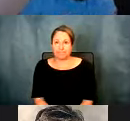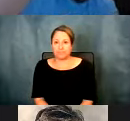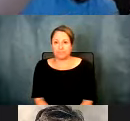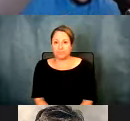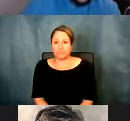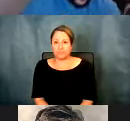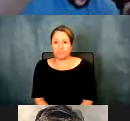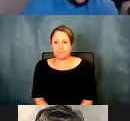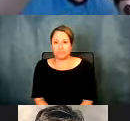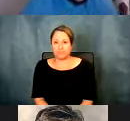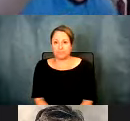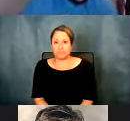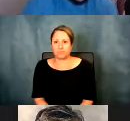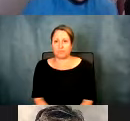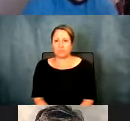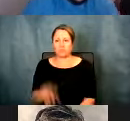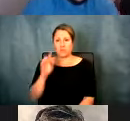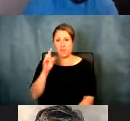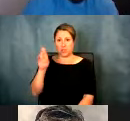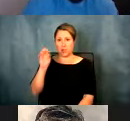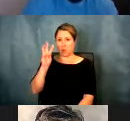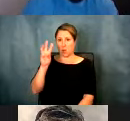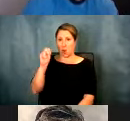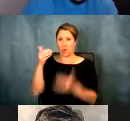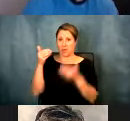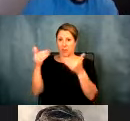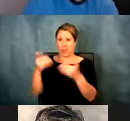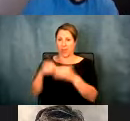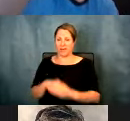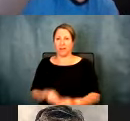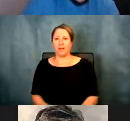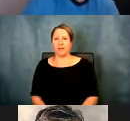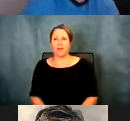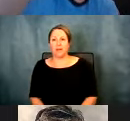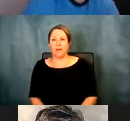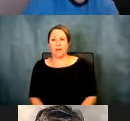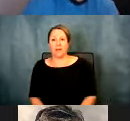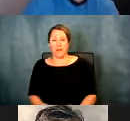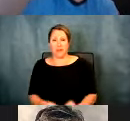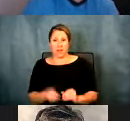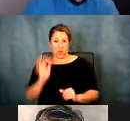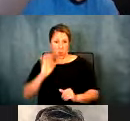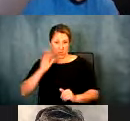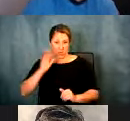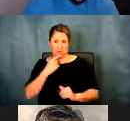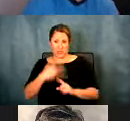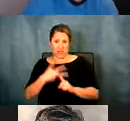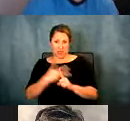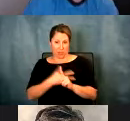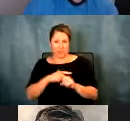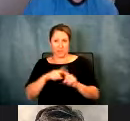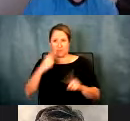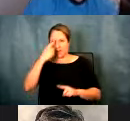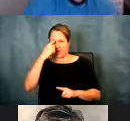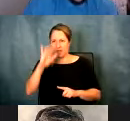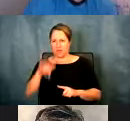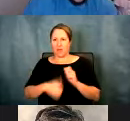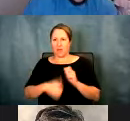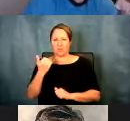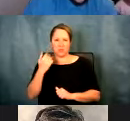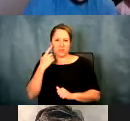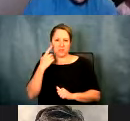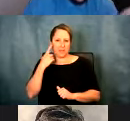So Dr. Owen, go ahead, take that one. Yeah. So at the beginning stages, it was 3 months, but I think that was mostly for vaccine